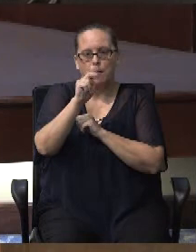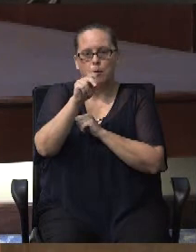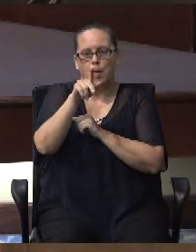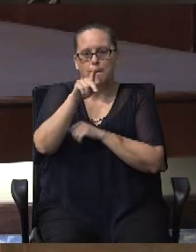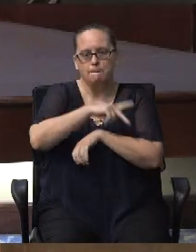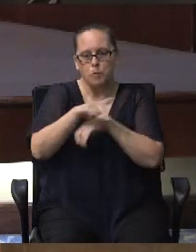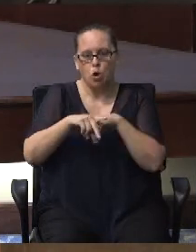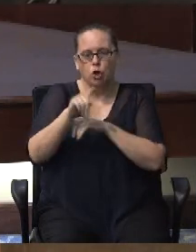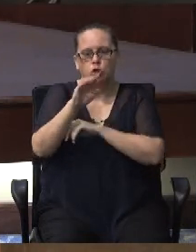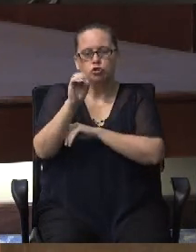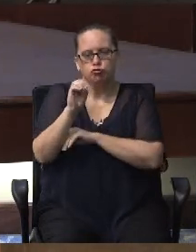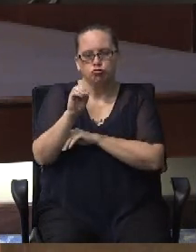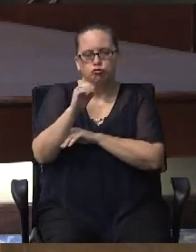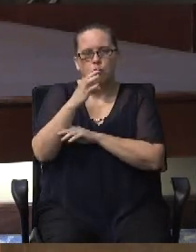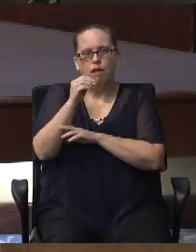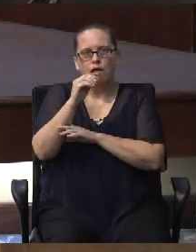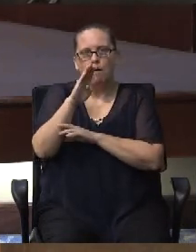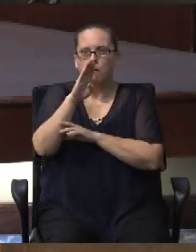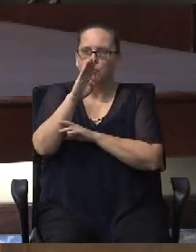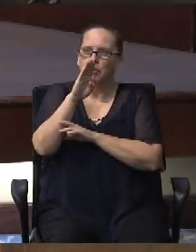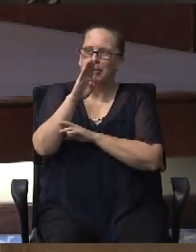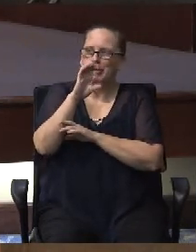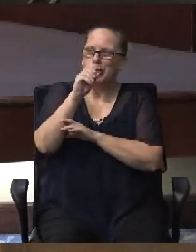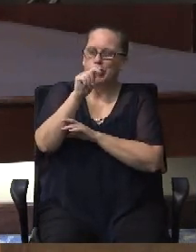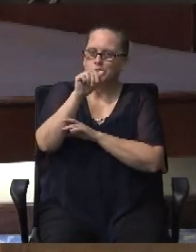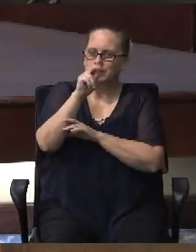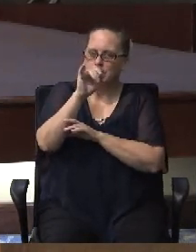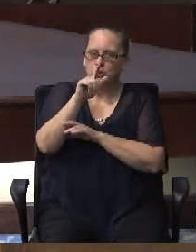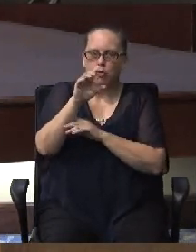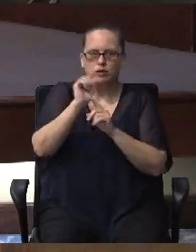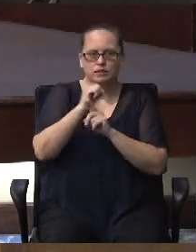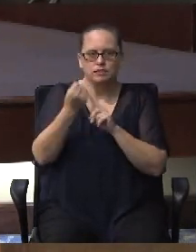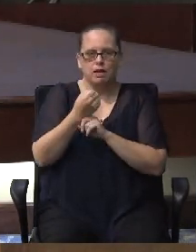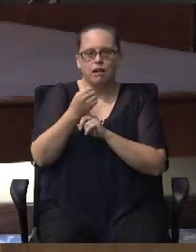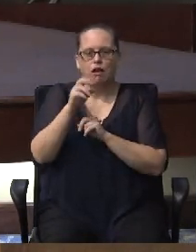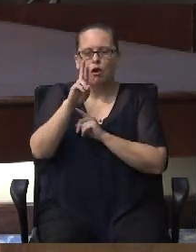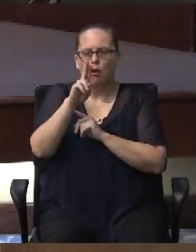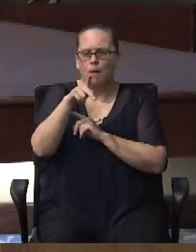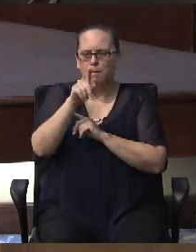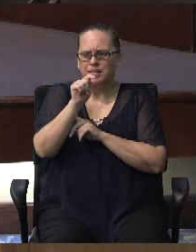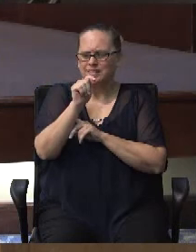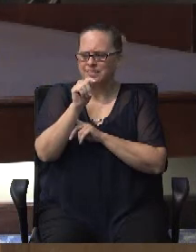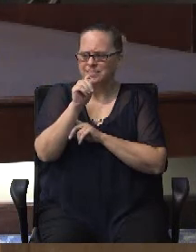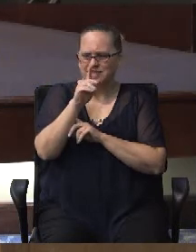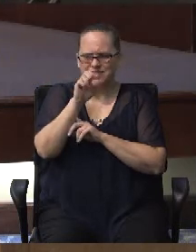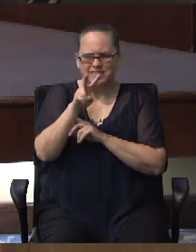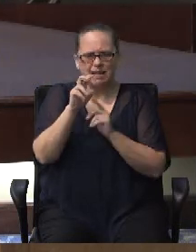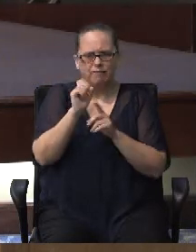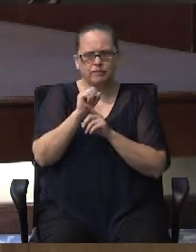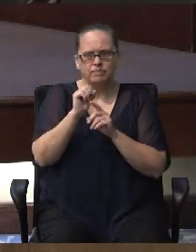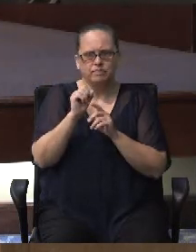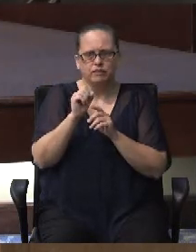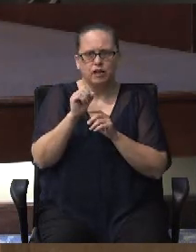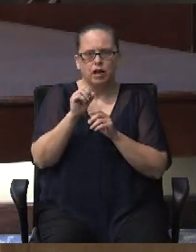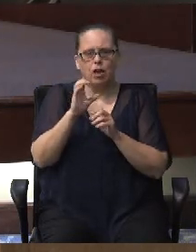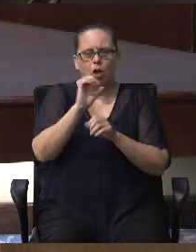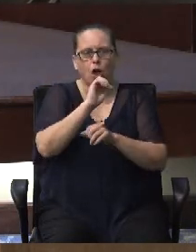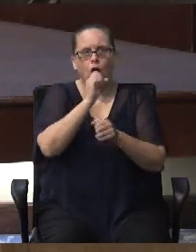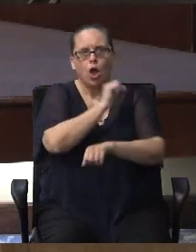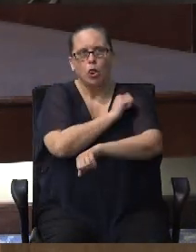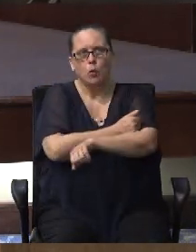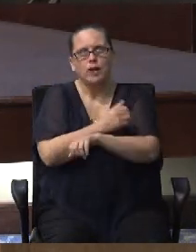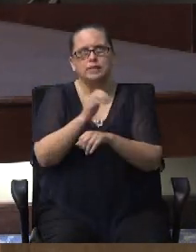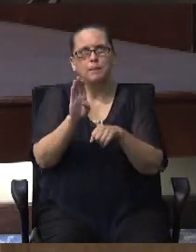and Botanical Society, and RATP Dev USA, Inc., and authorized business grants,